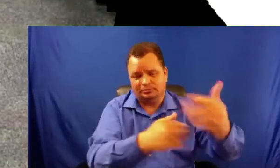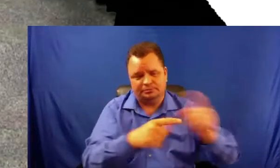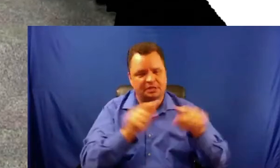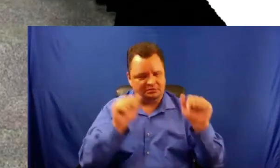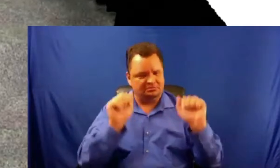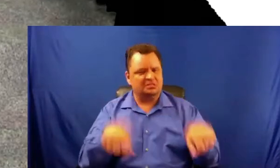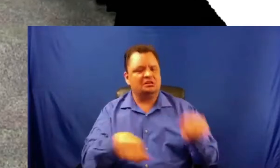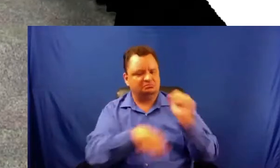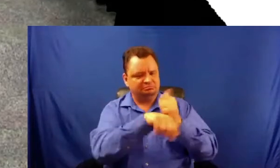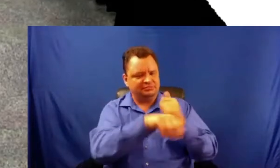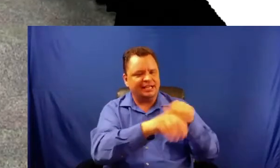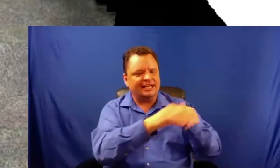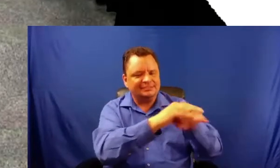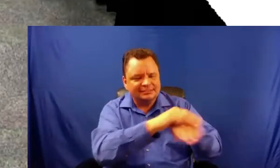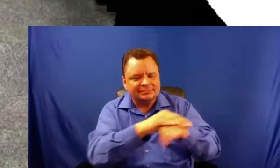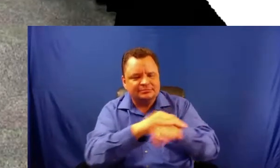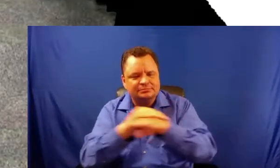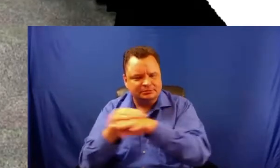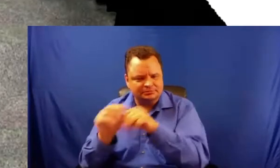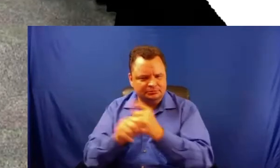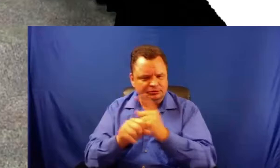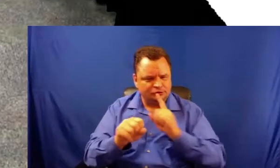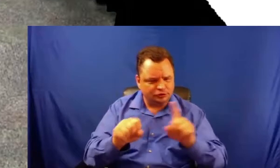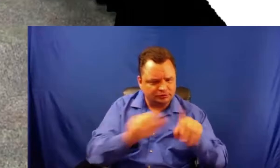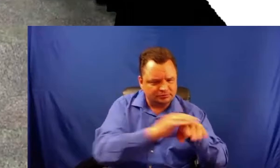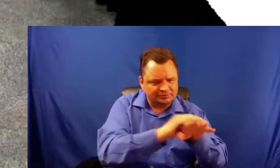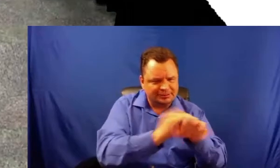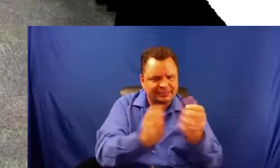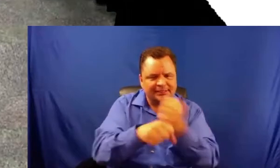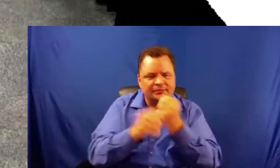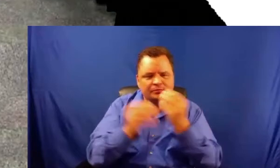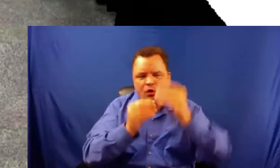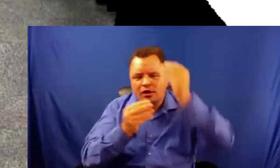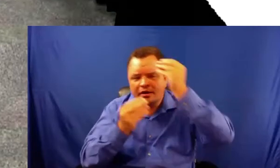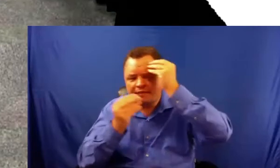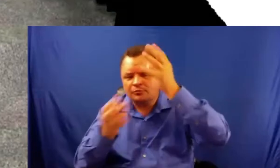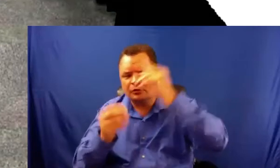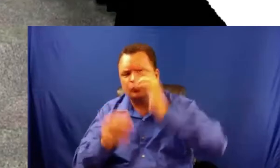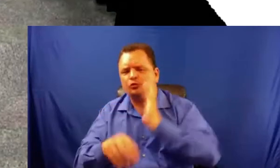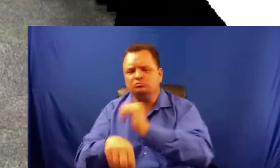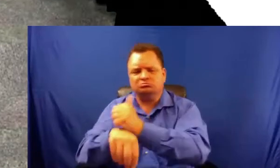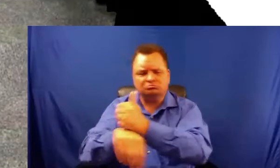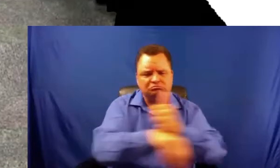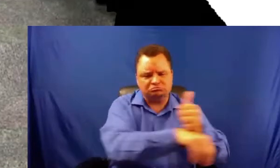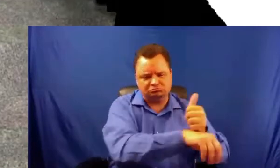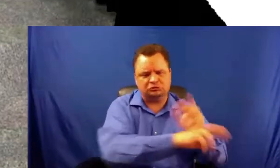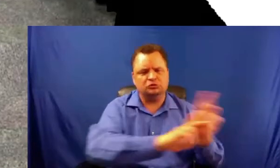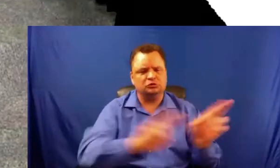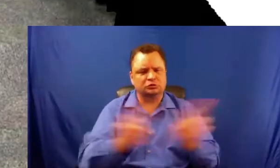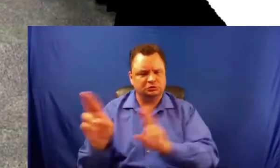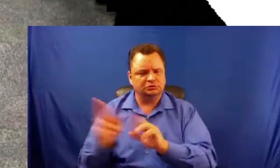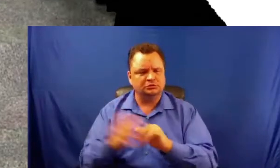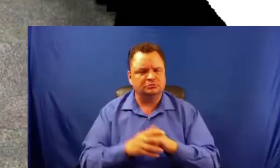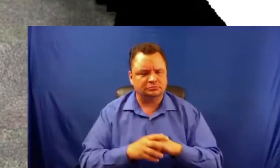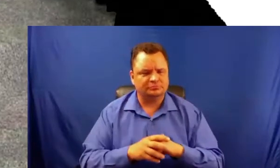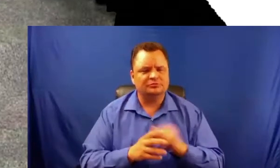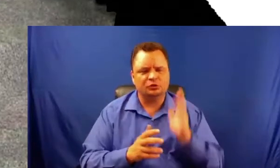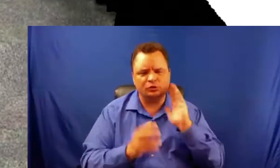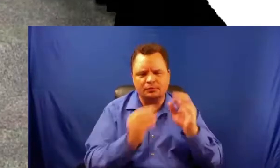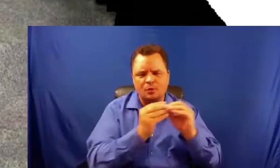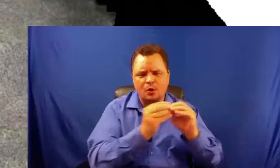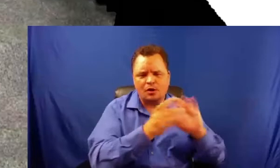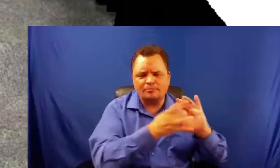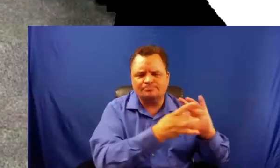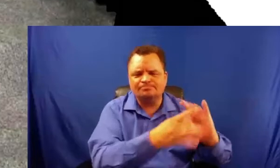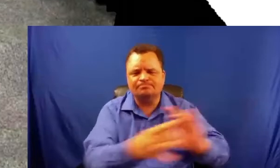so more to come on that. And we anticipate, again, a lot of coordination. And anytime we do this, the first